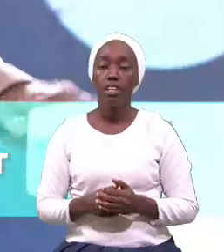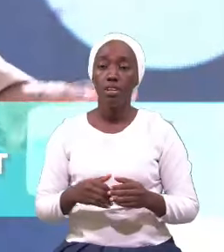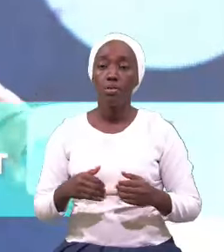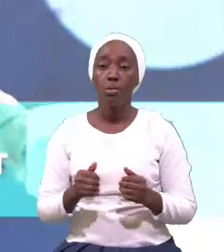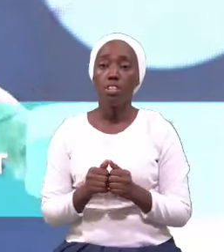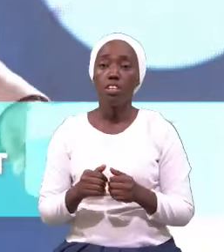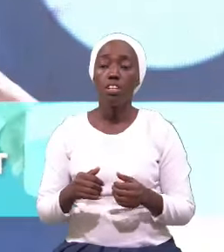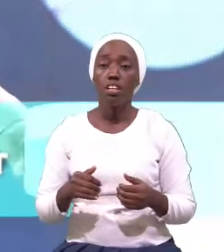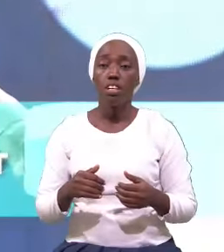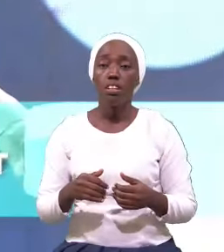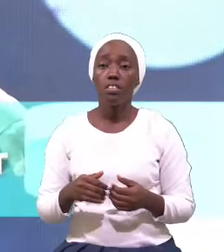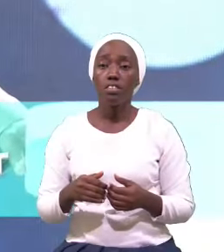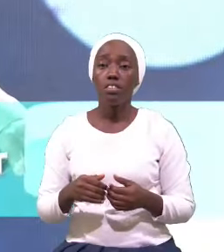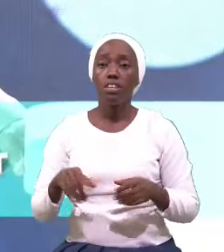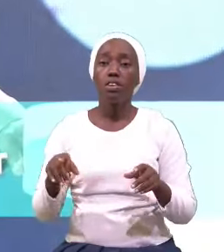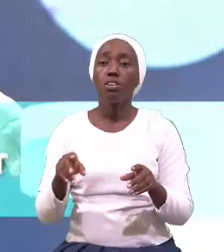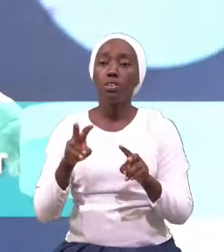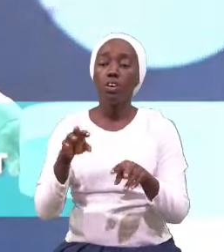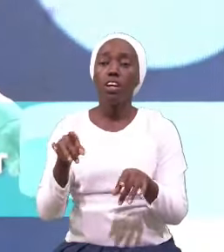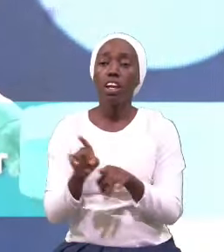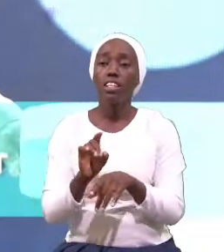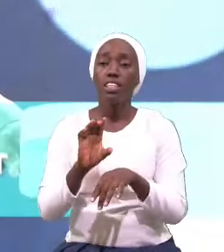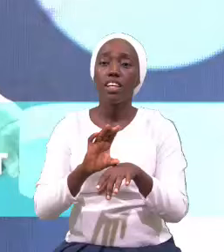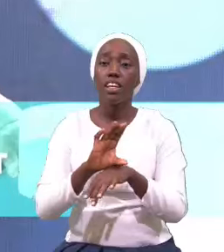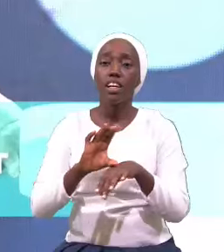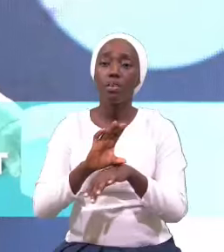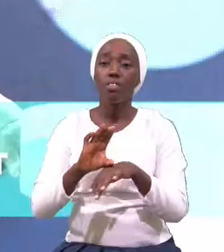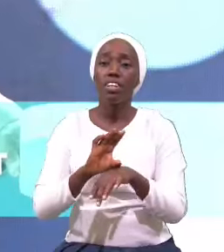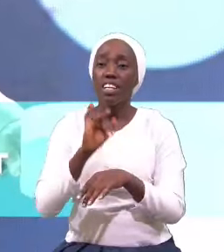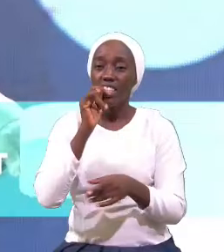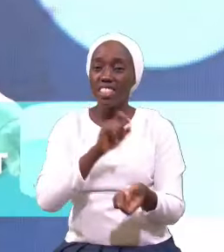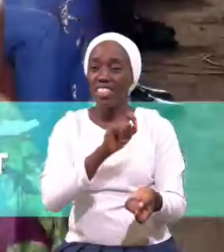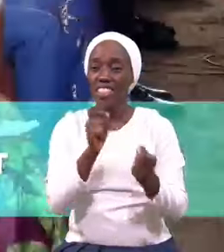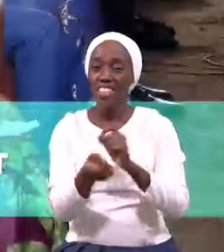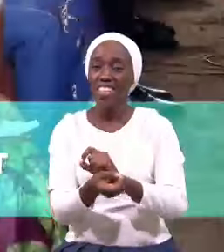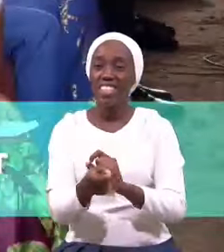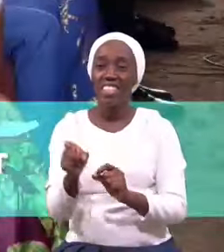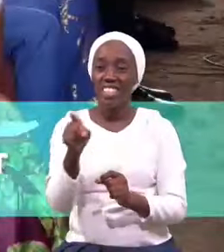But looks like coming to Cameroon is changing me.